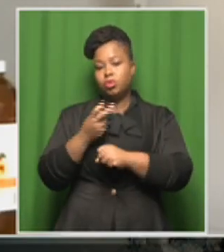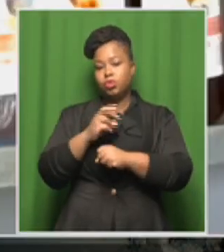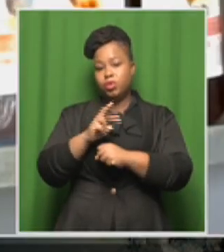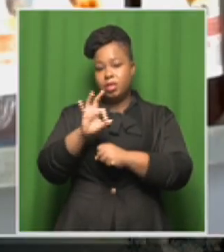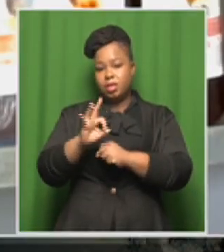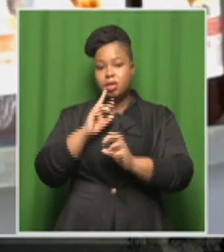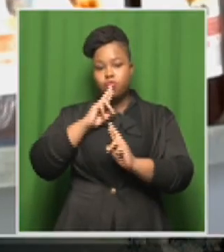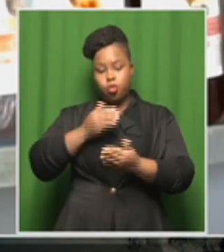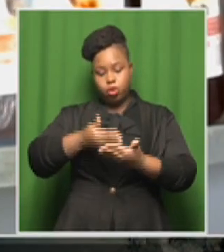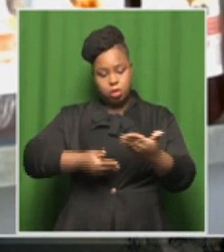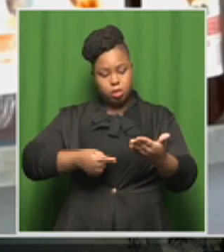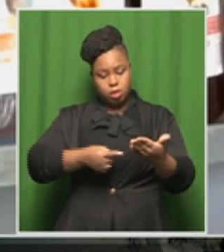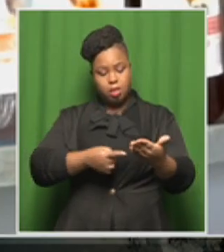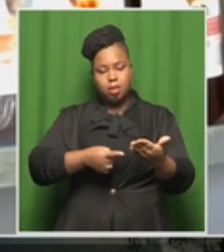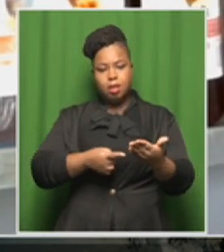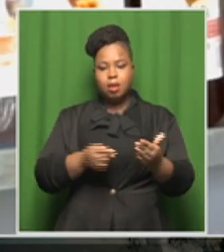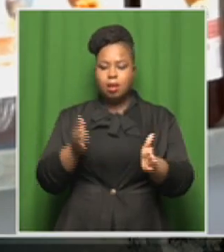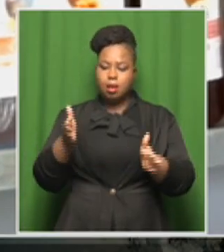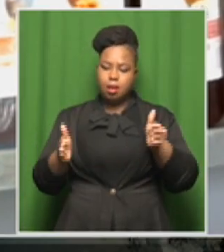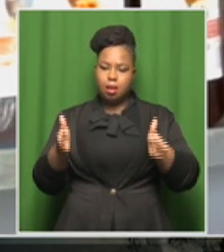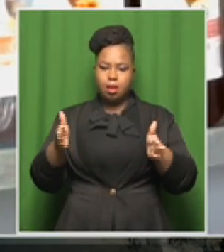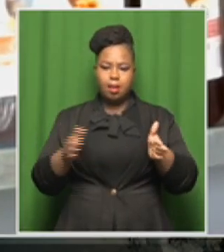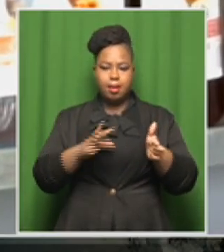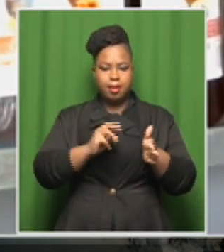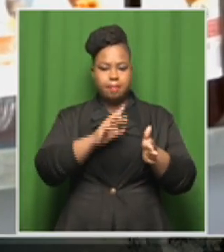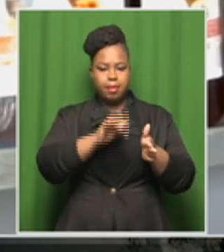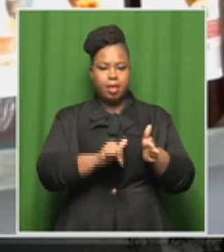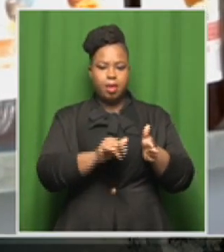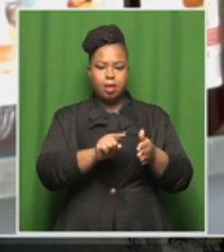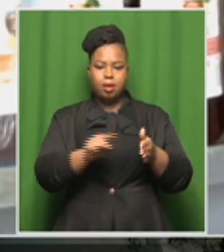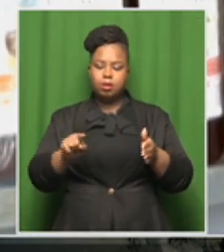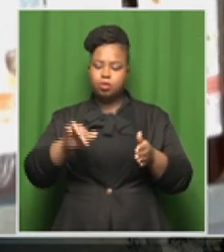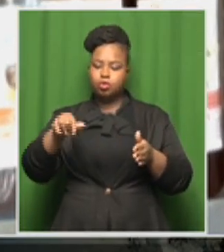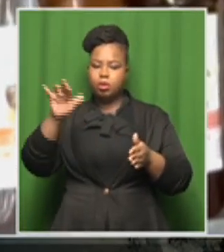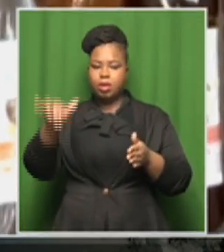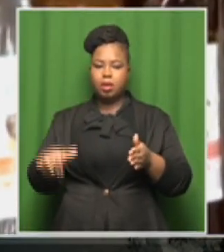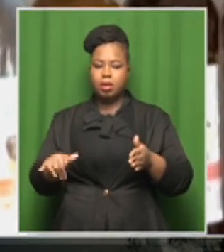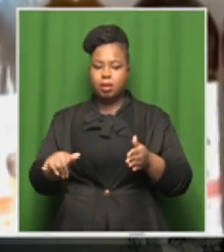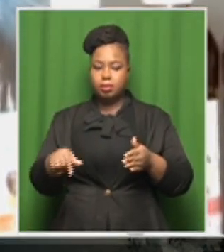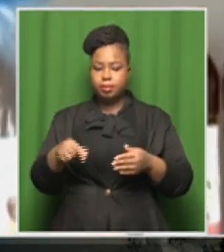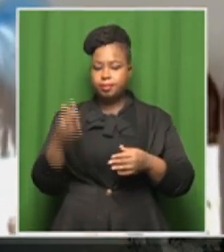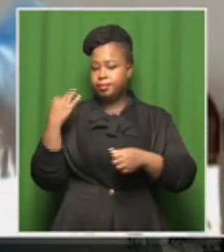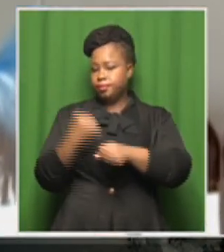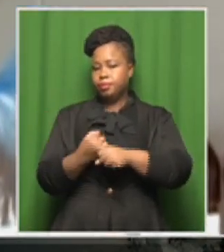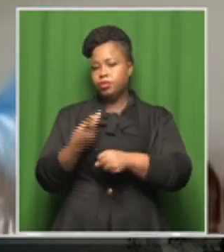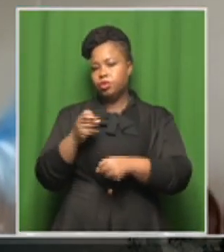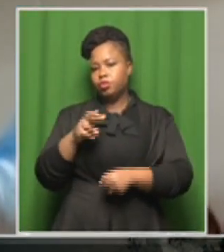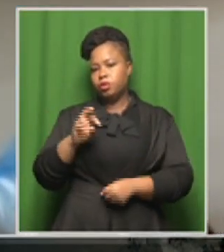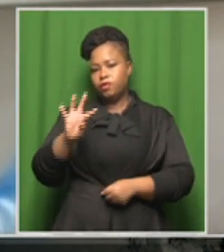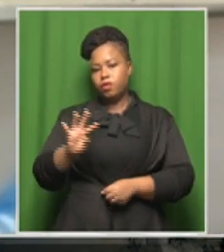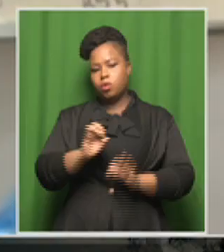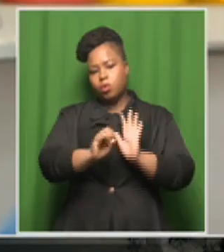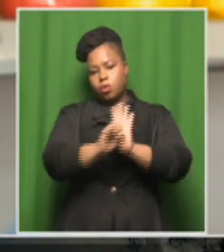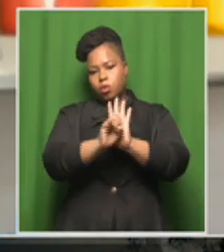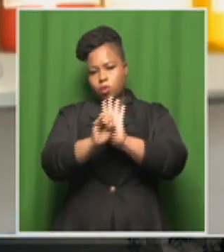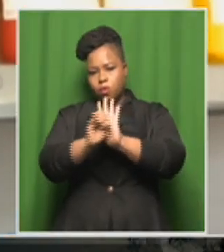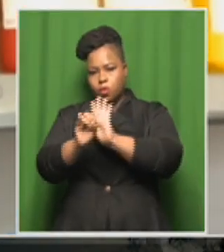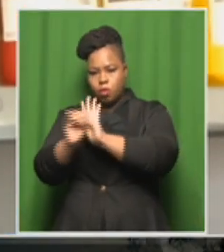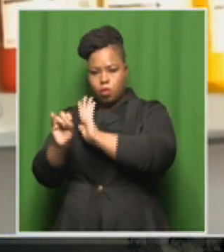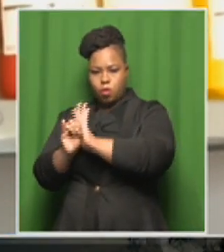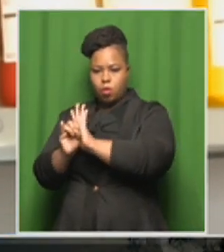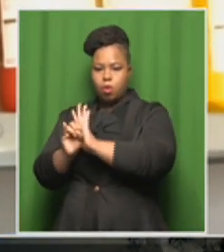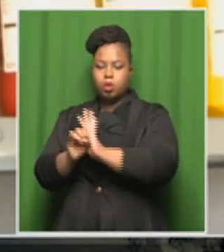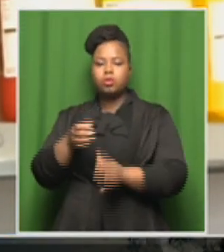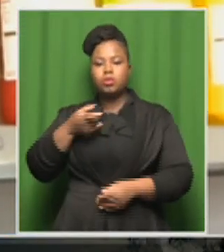then between May and July 2024, we had to identify the beverages that